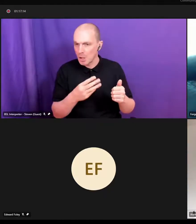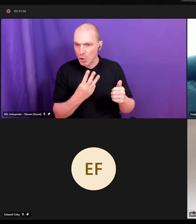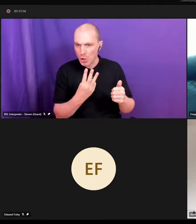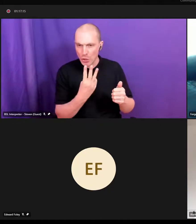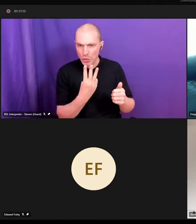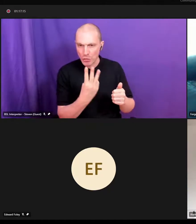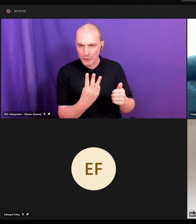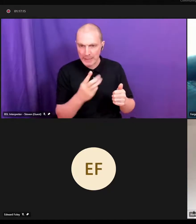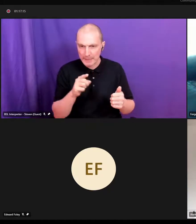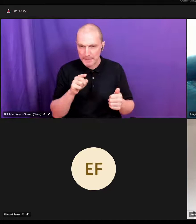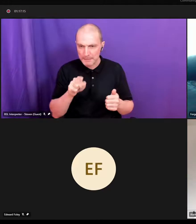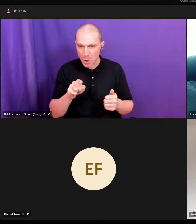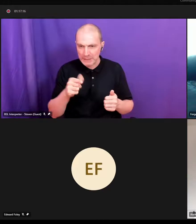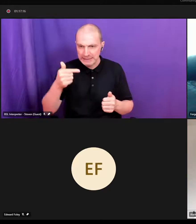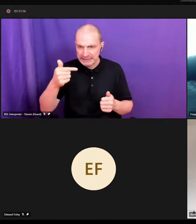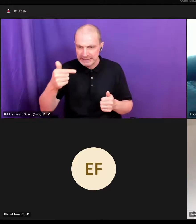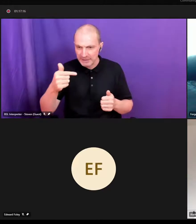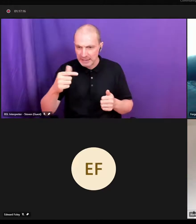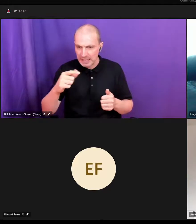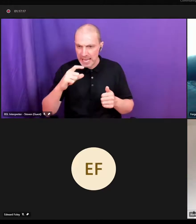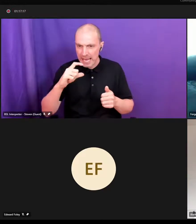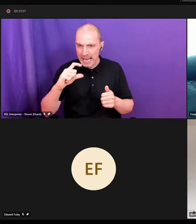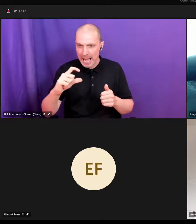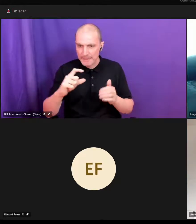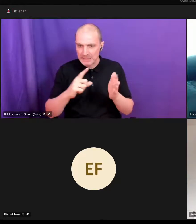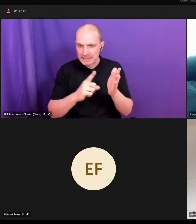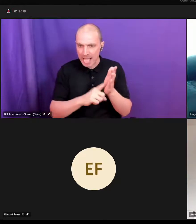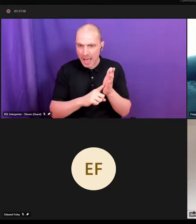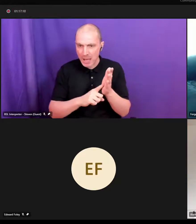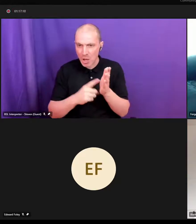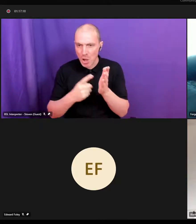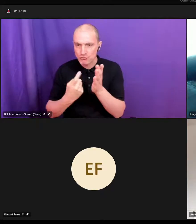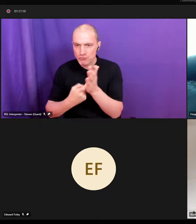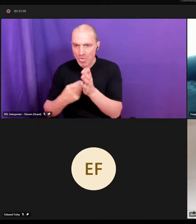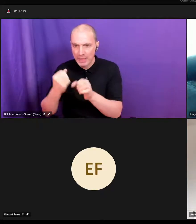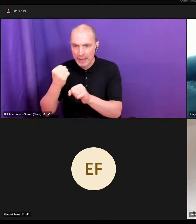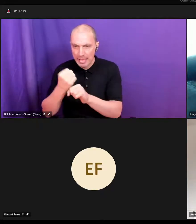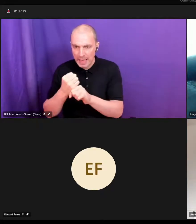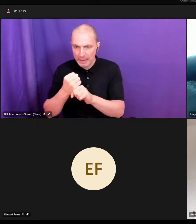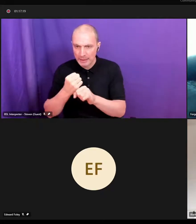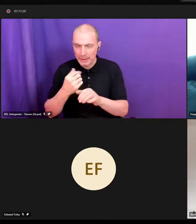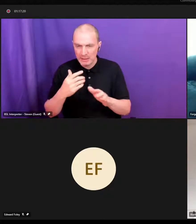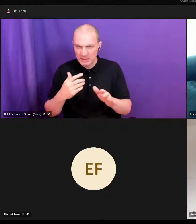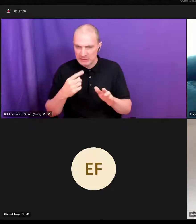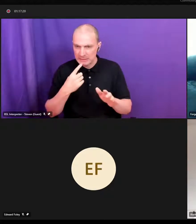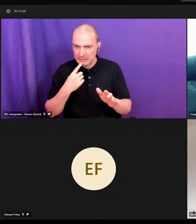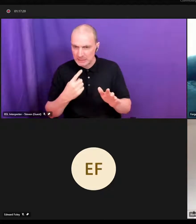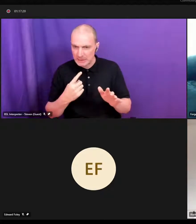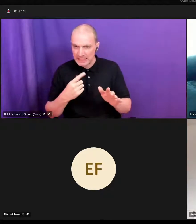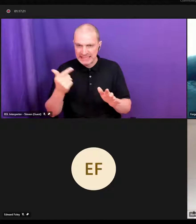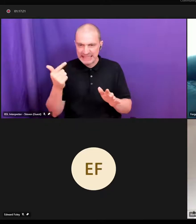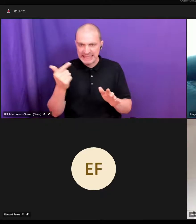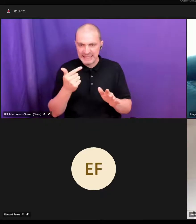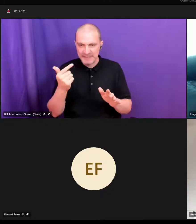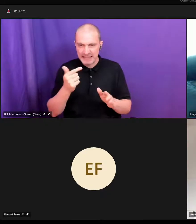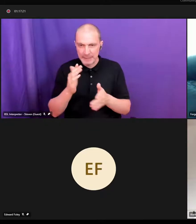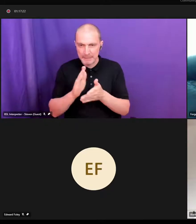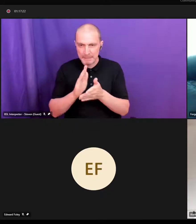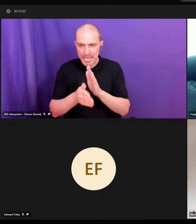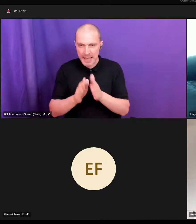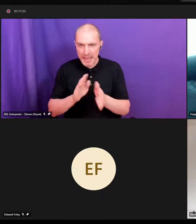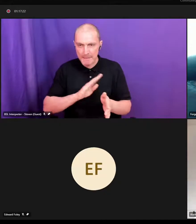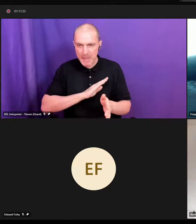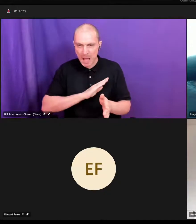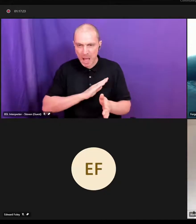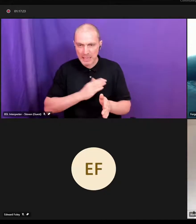3.7, Cambuslang and Rutherglen. They've only got 17 play parks, which seems extremely low